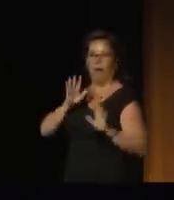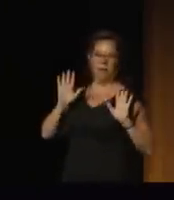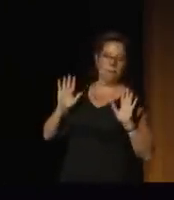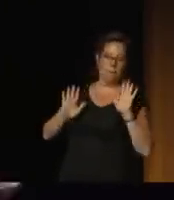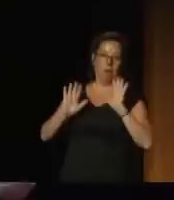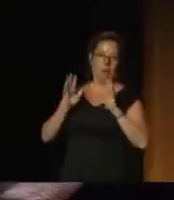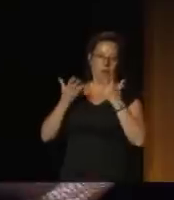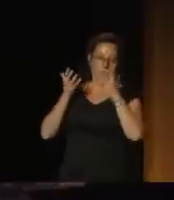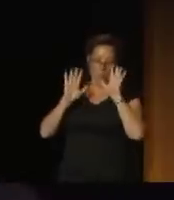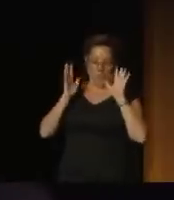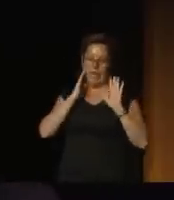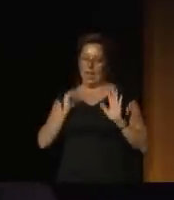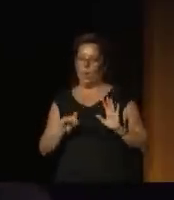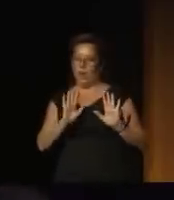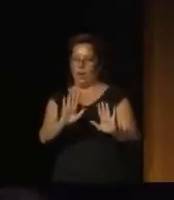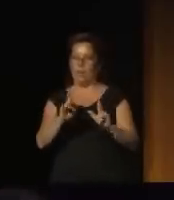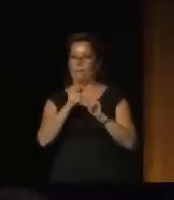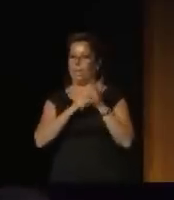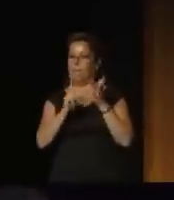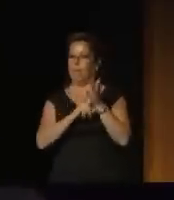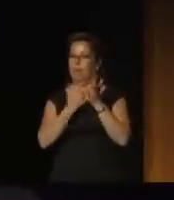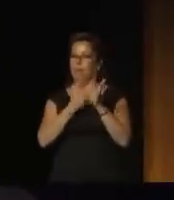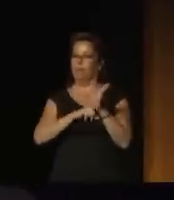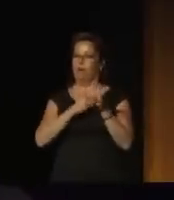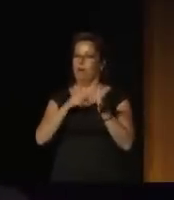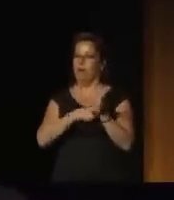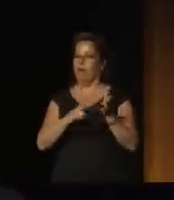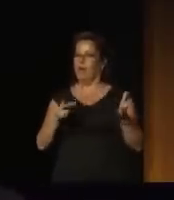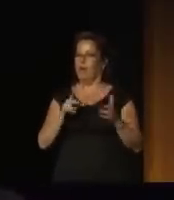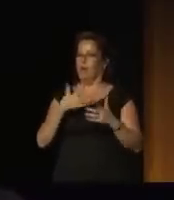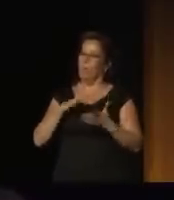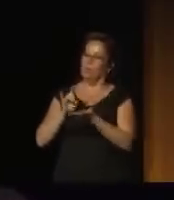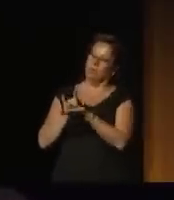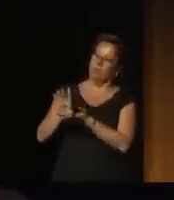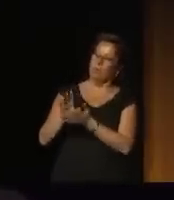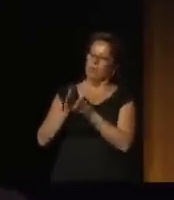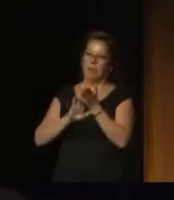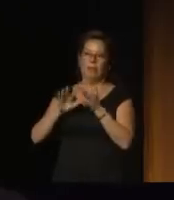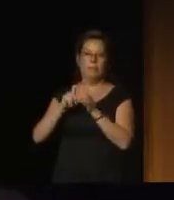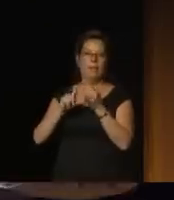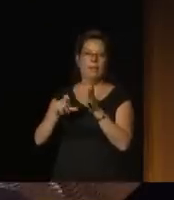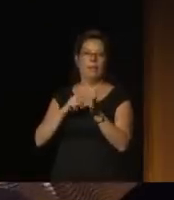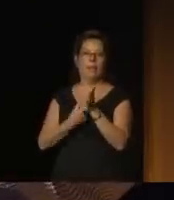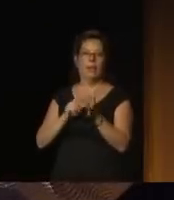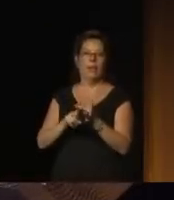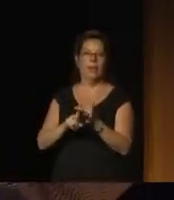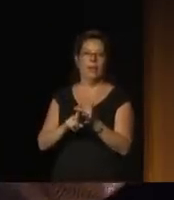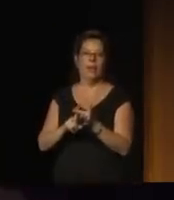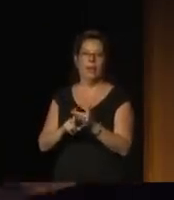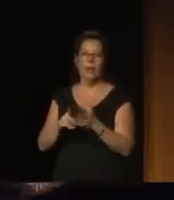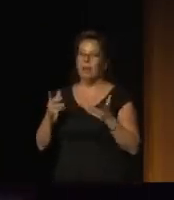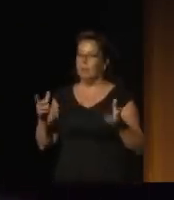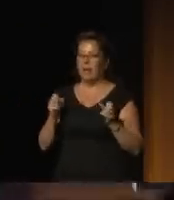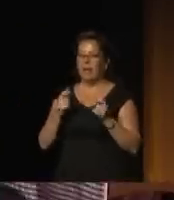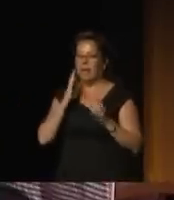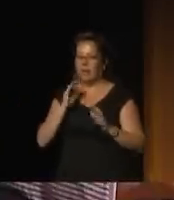person, a good Republican. You know, Paul Ryan, who can't wait to get rid of Medicare. They're, you know, Republicans are, of course, conventionally against this kind of thing